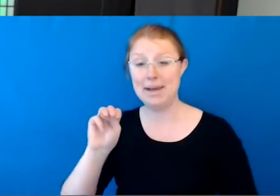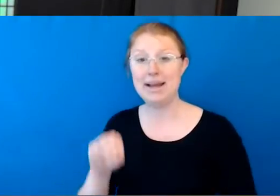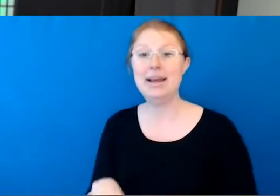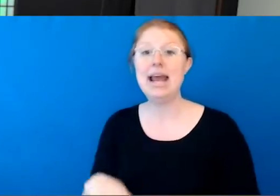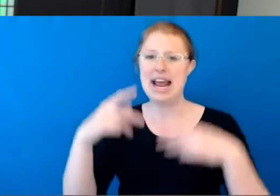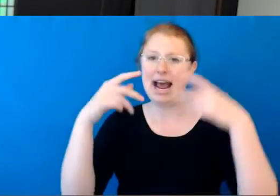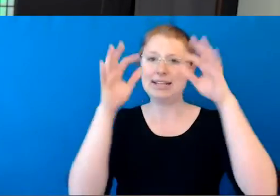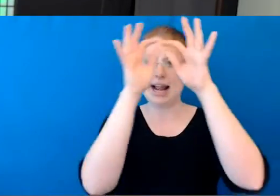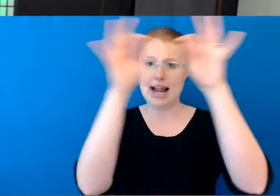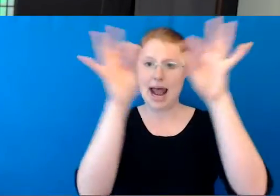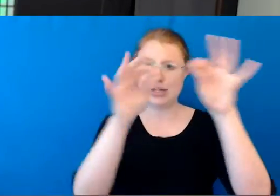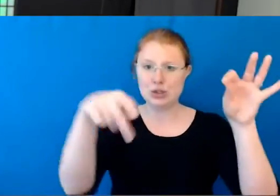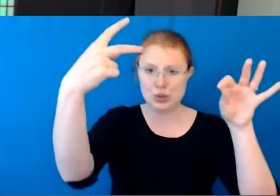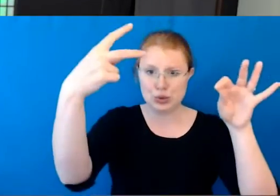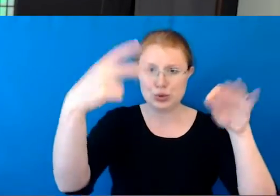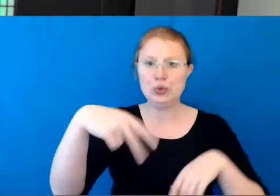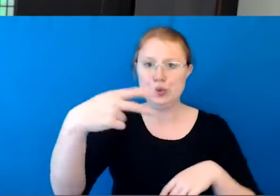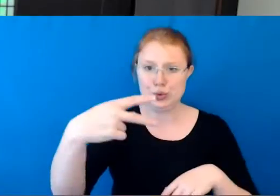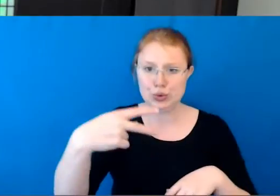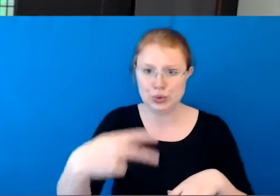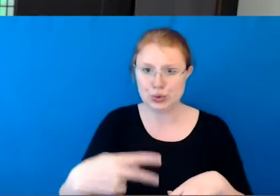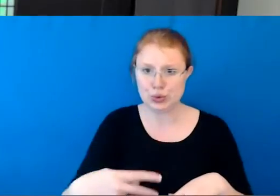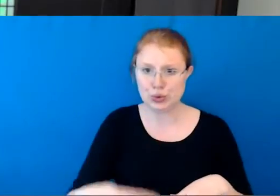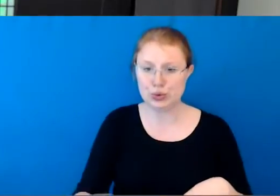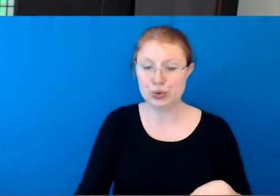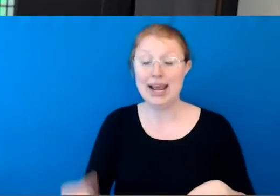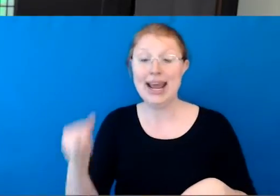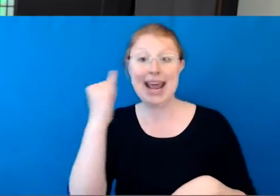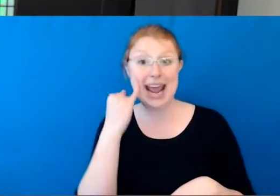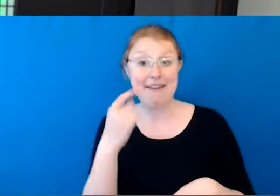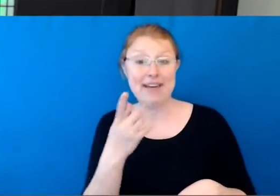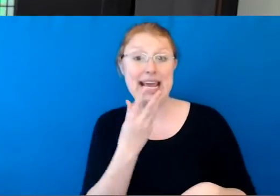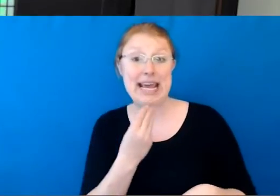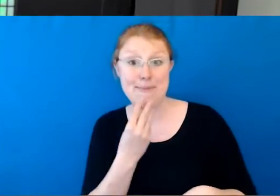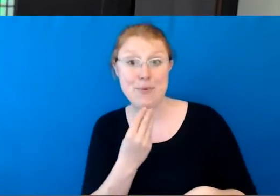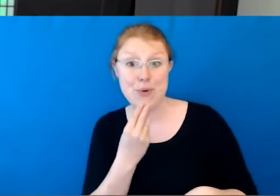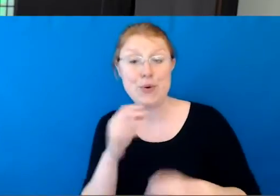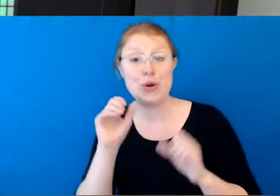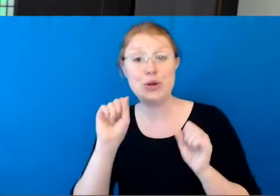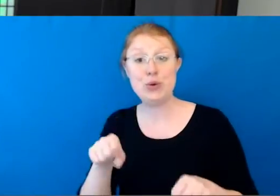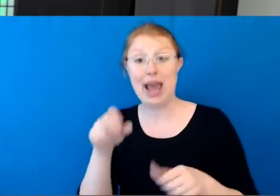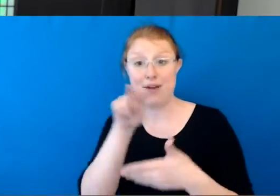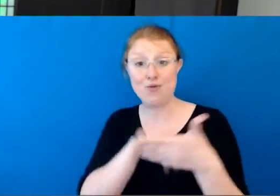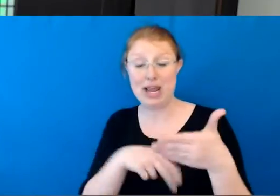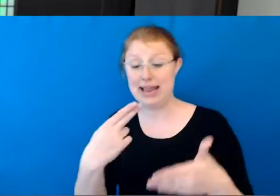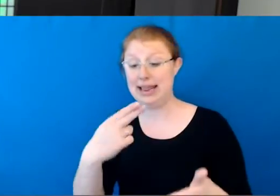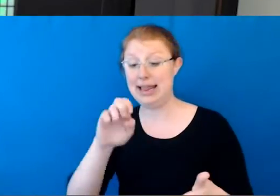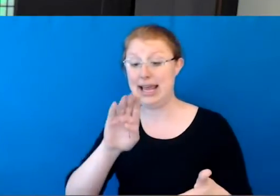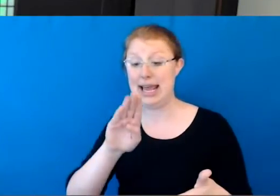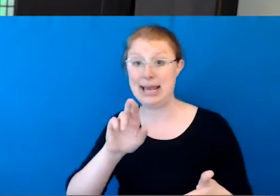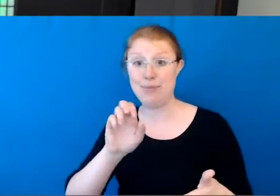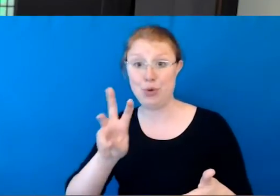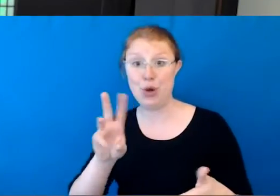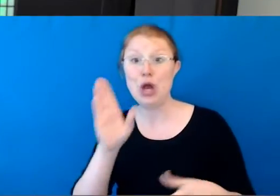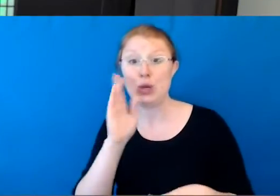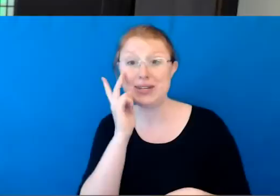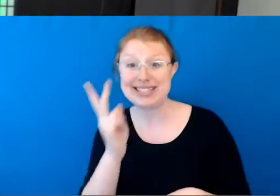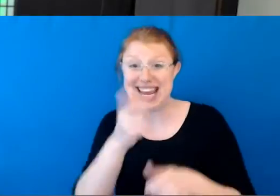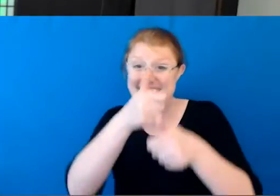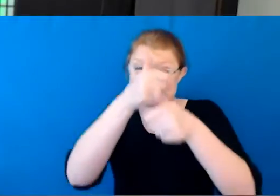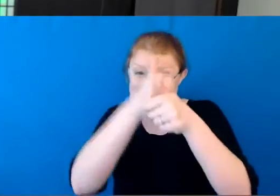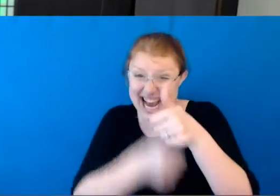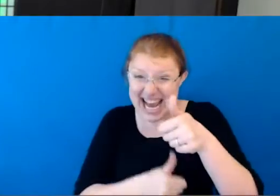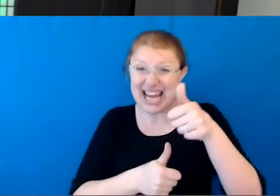stanza lines. And if you were Hebrew, you could read it in Hebrew. And if you were Hebrew, you would see that the beginning letter of each of